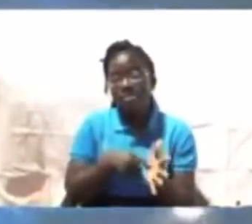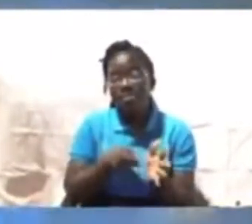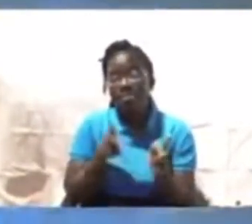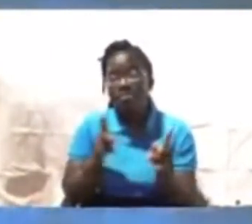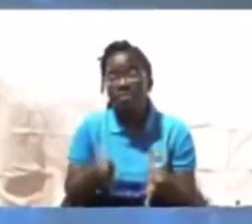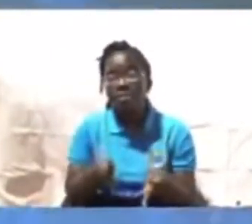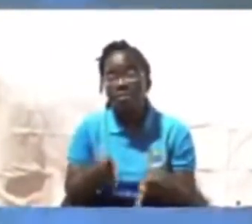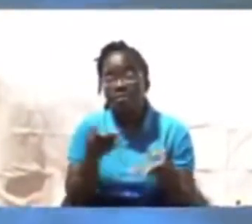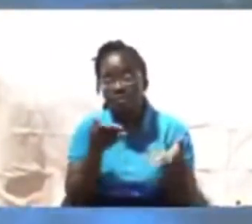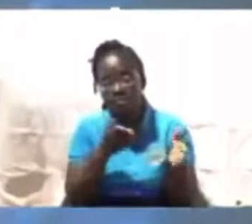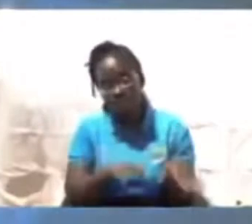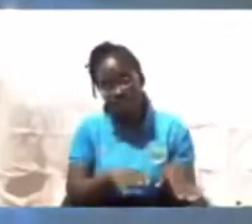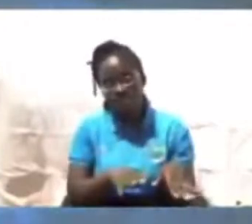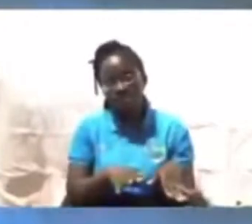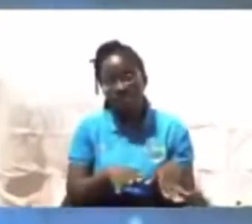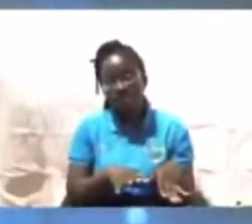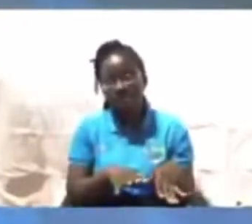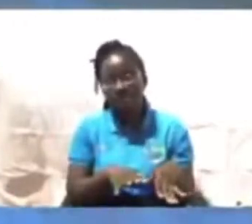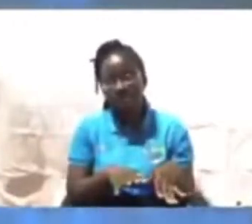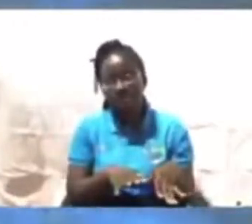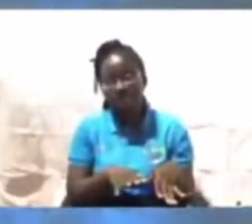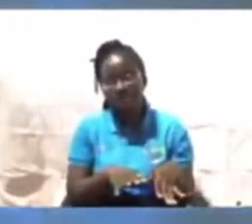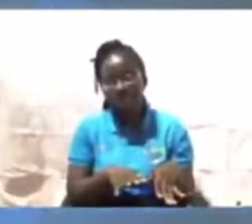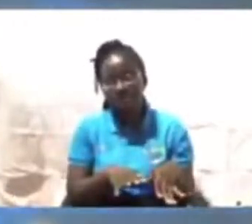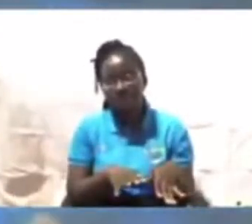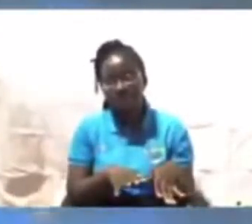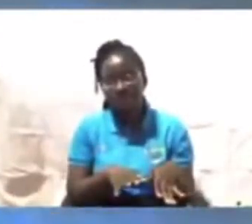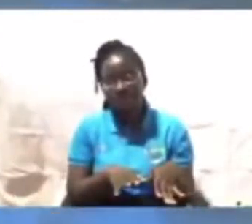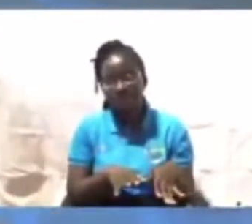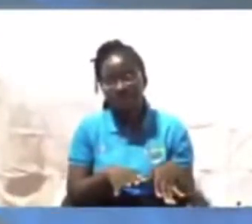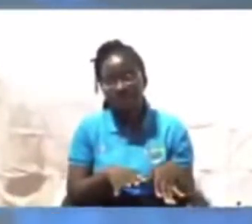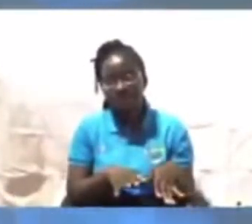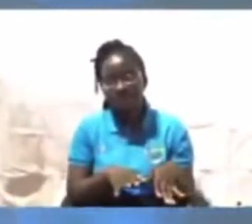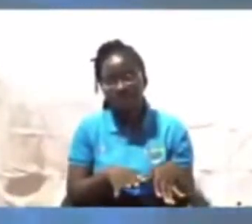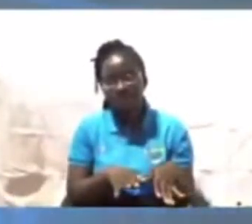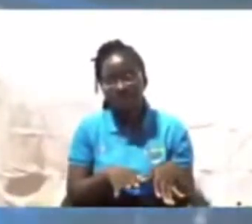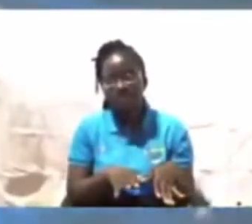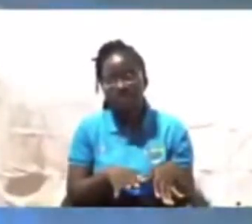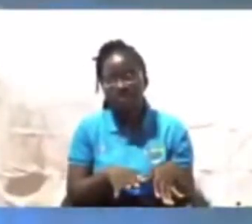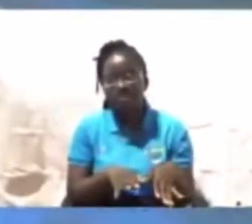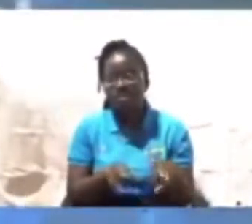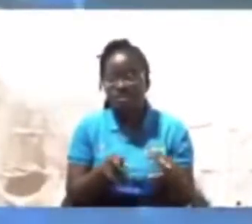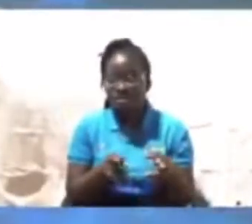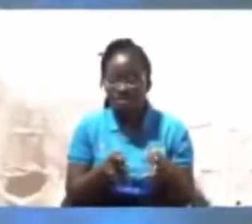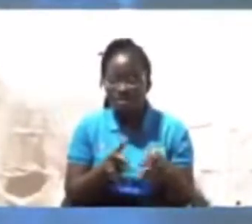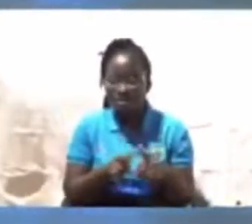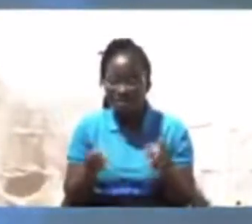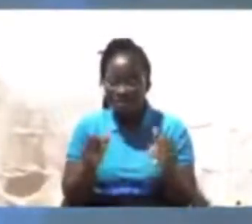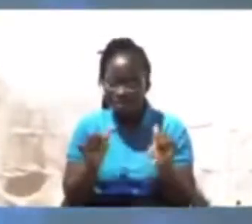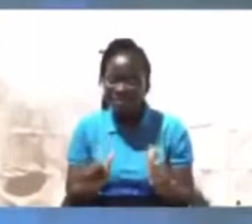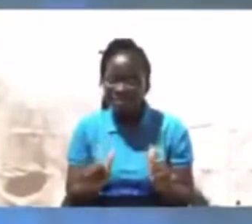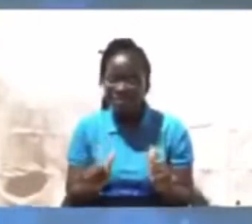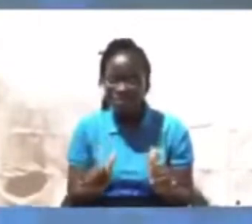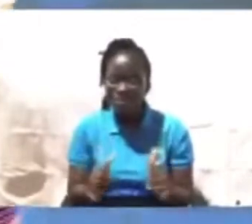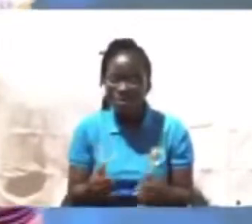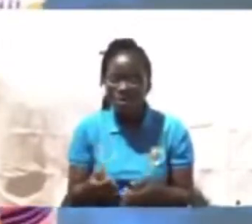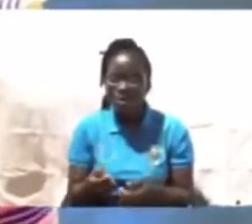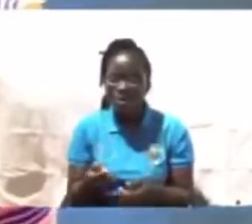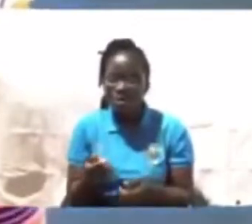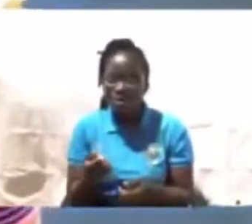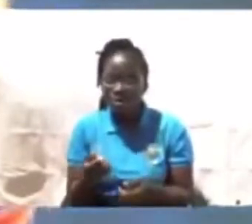asori agina se papa ye beyi no ye beyi nana ye beyi nana omu aya bre ko duro bebi no ene omu ka